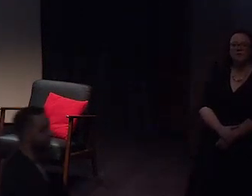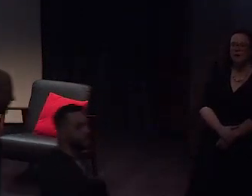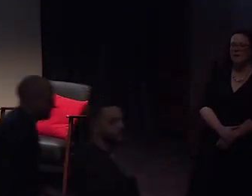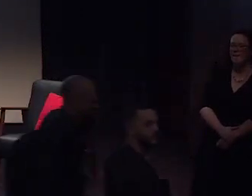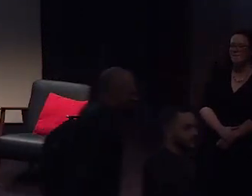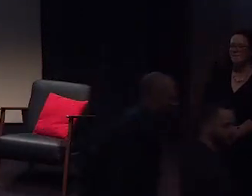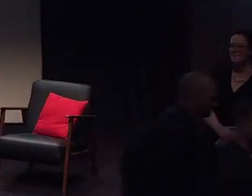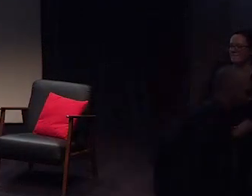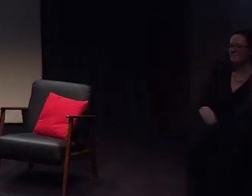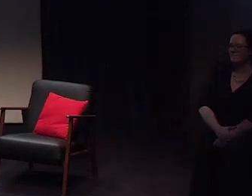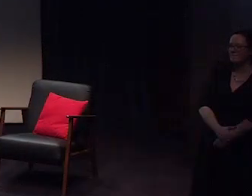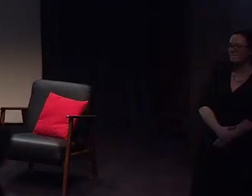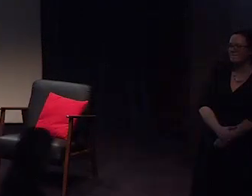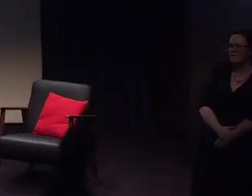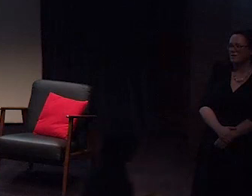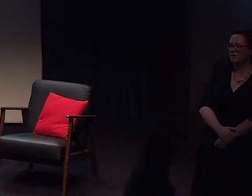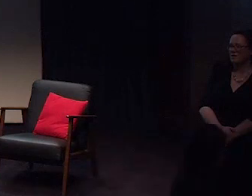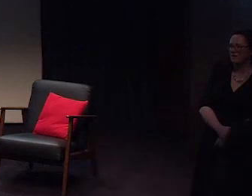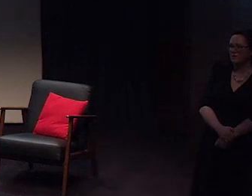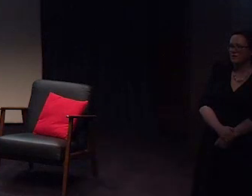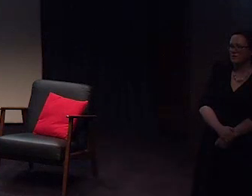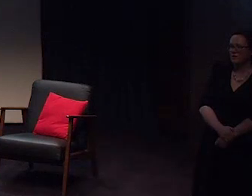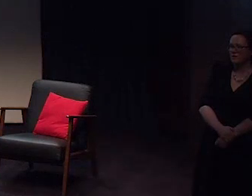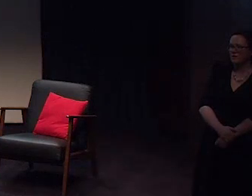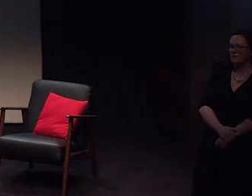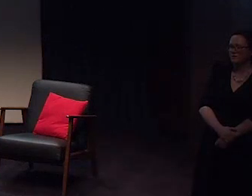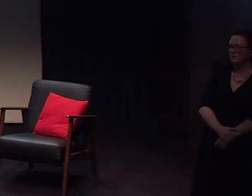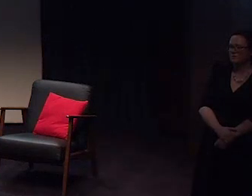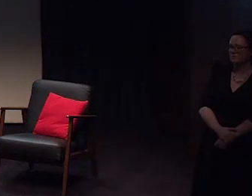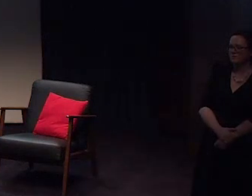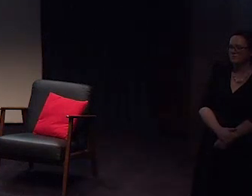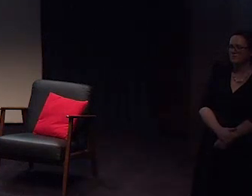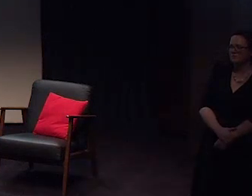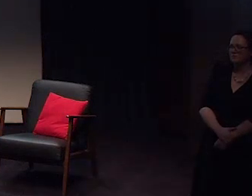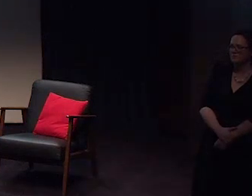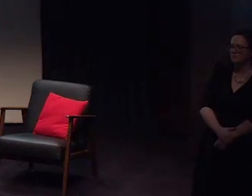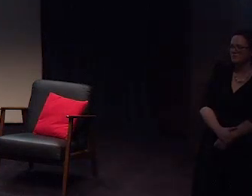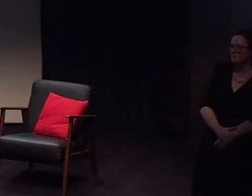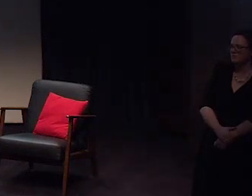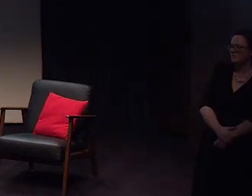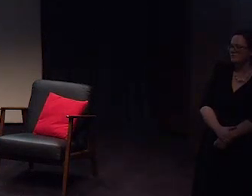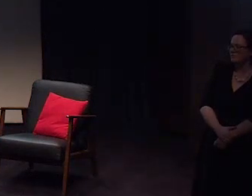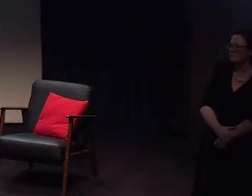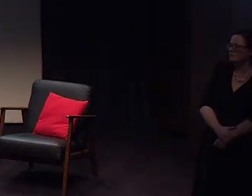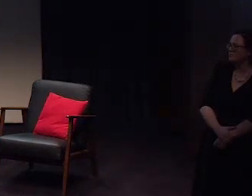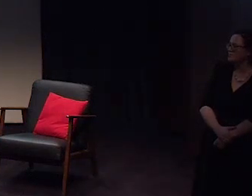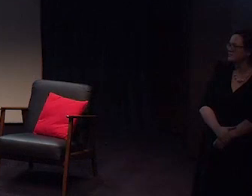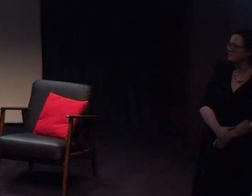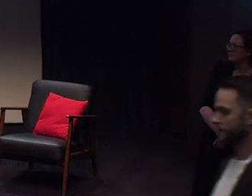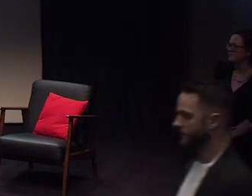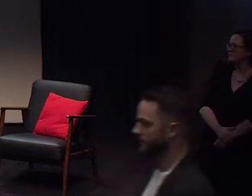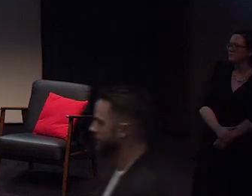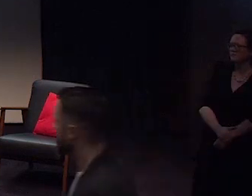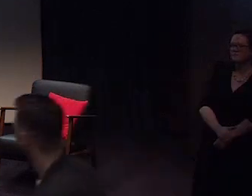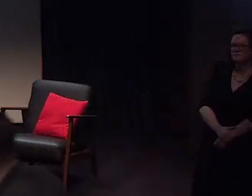designed after the COVID crisis, with this idea that citizens can do a lot in the emergency